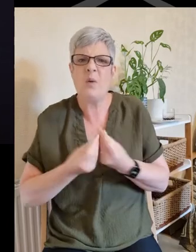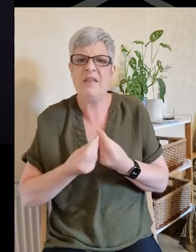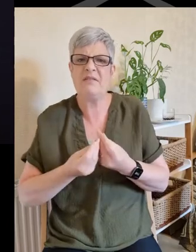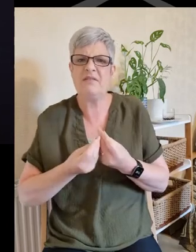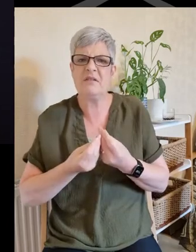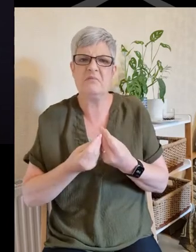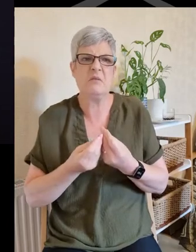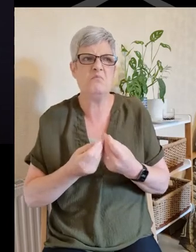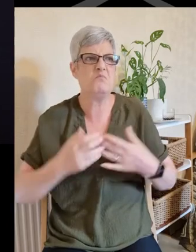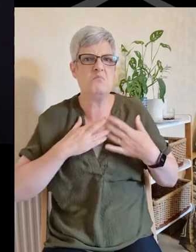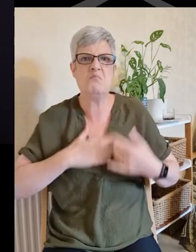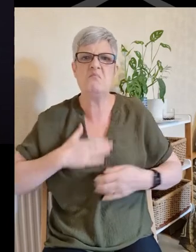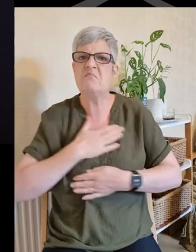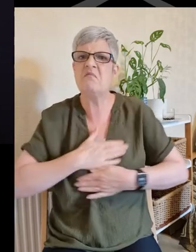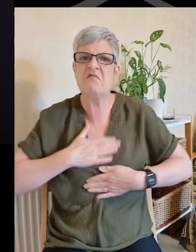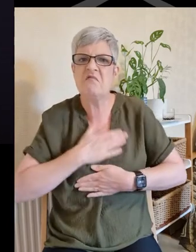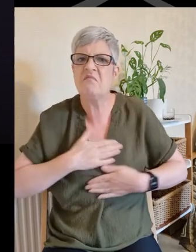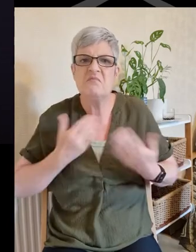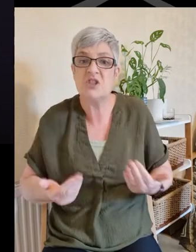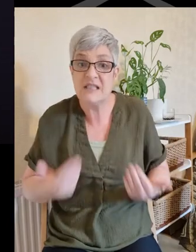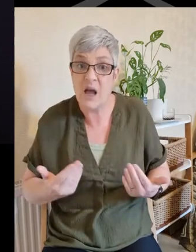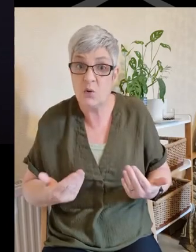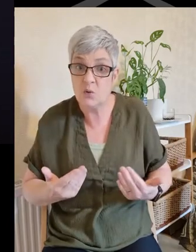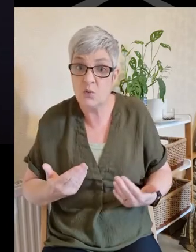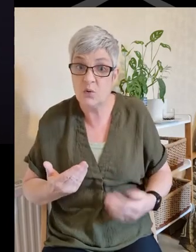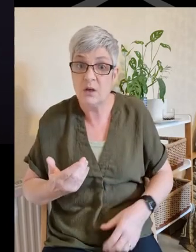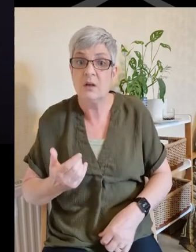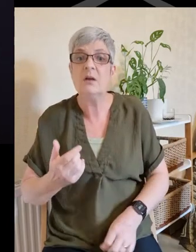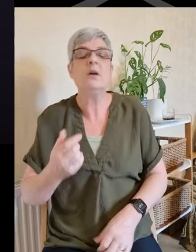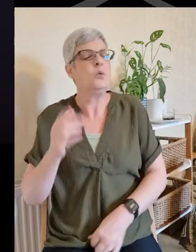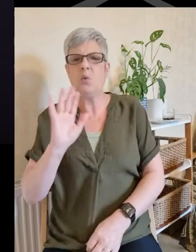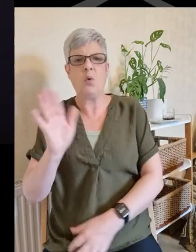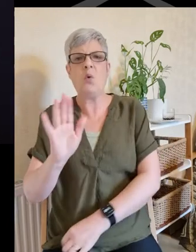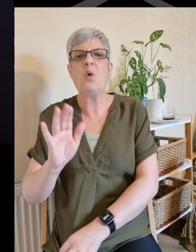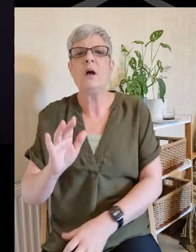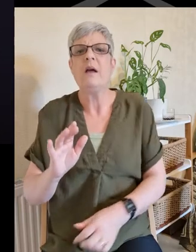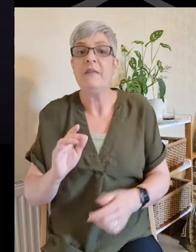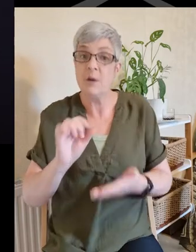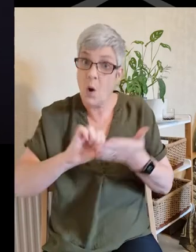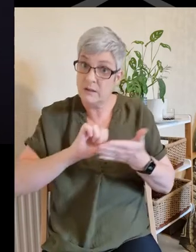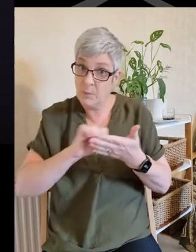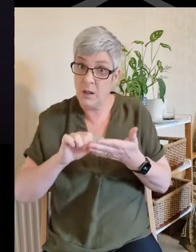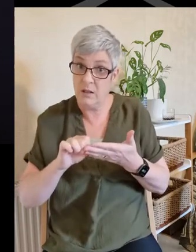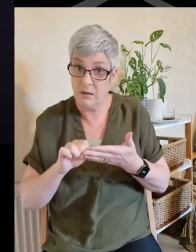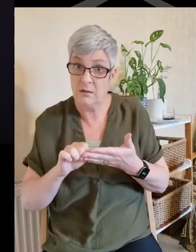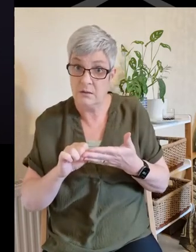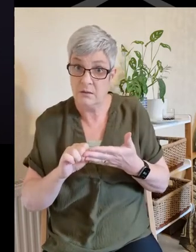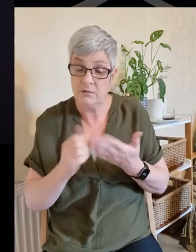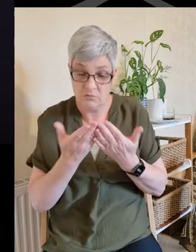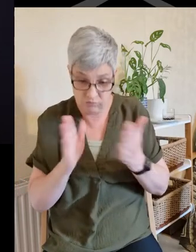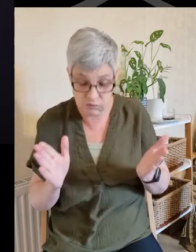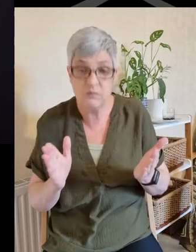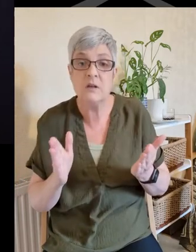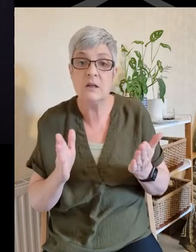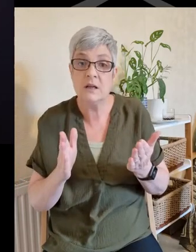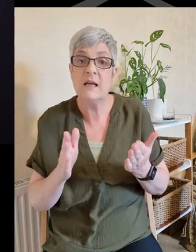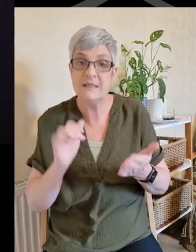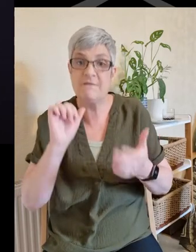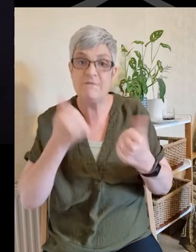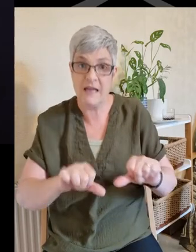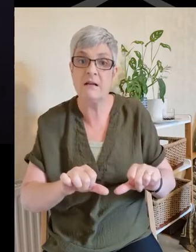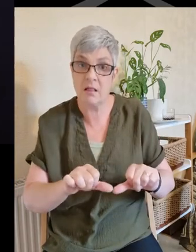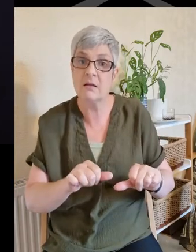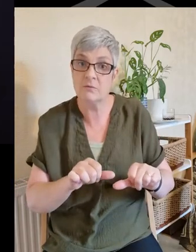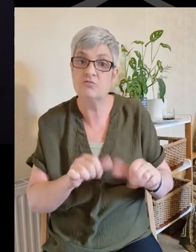latest theory being our final standard. But it's the gospel revealed to us in Scripture that is the final matter, in